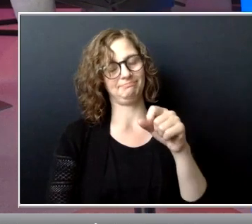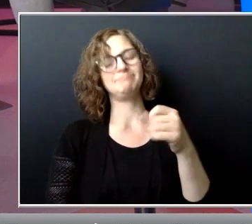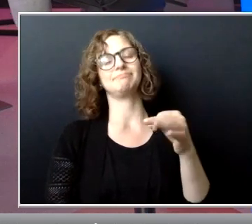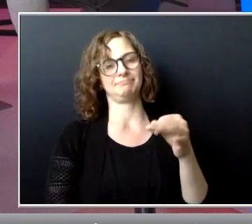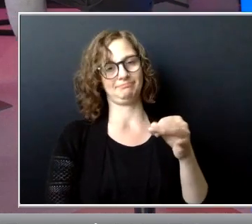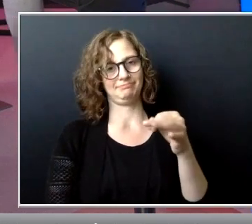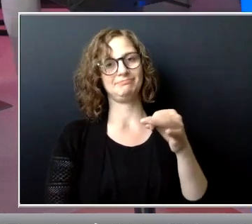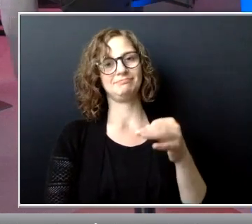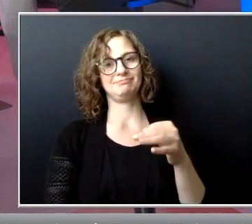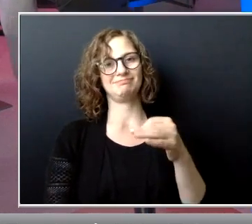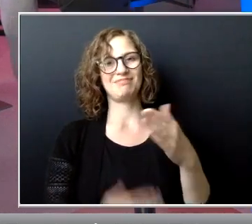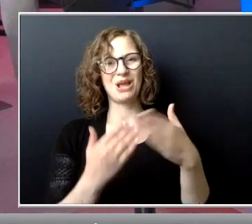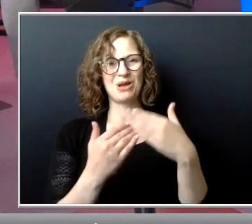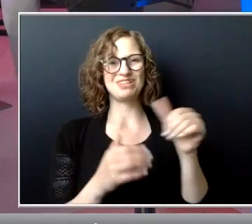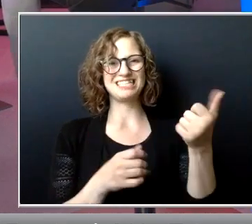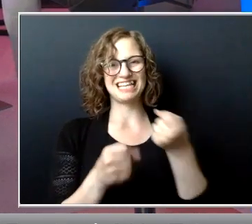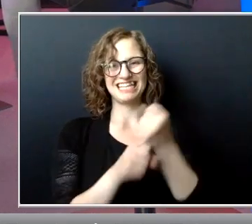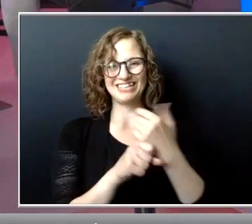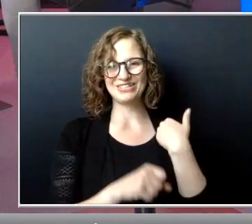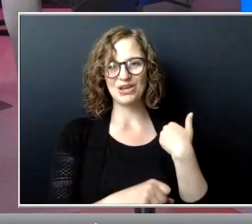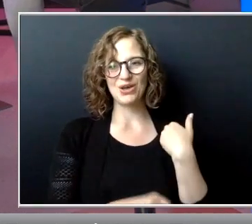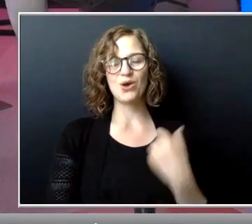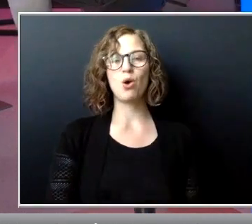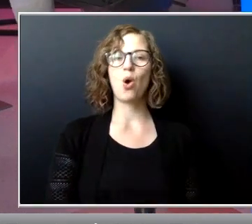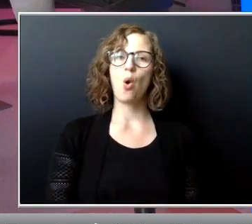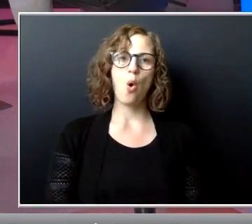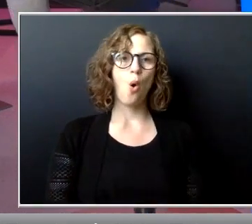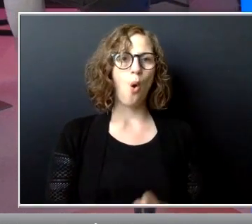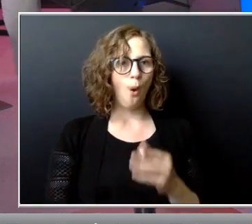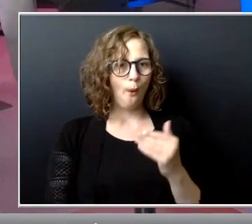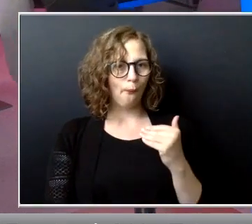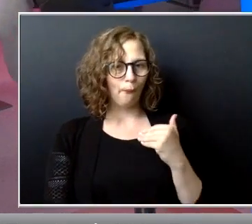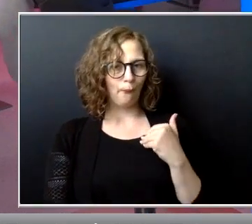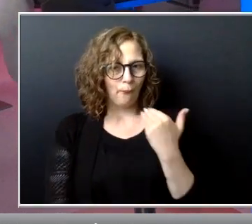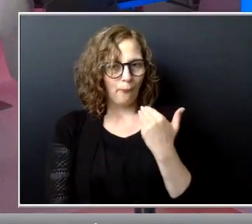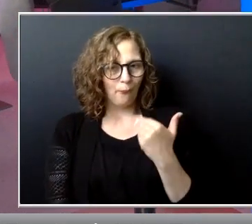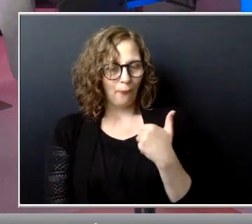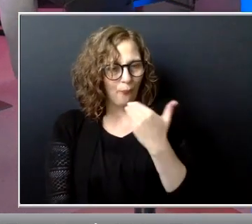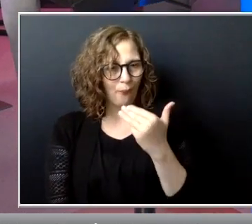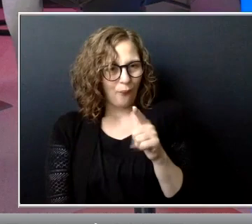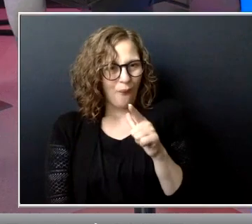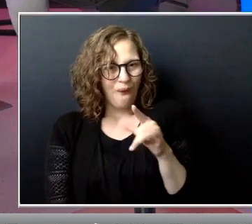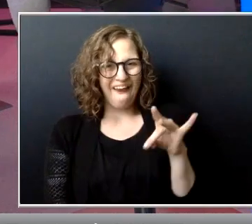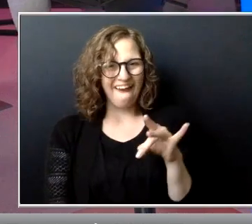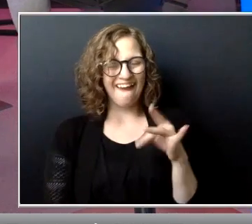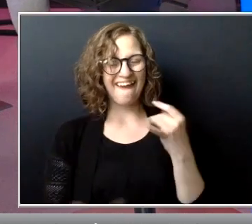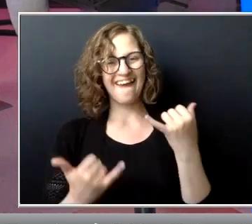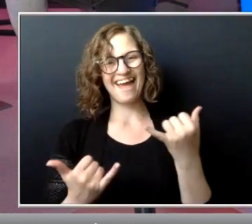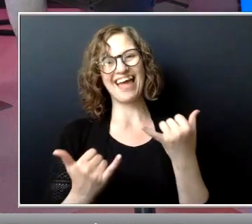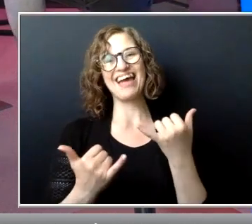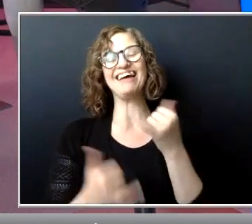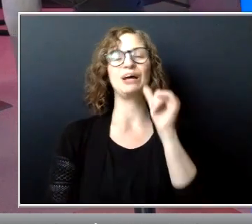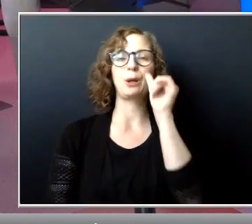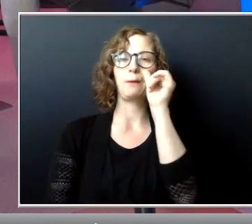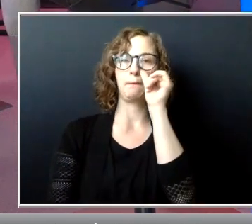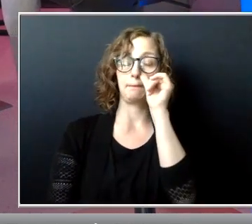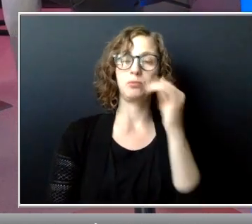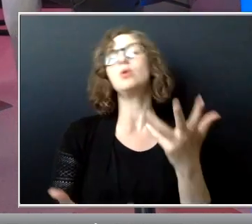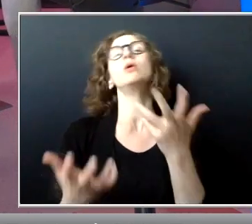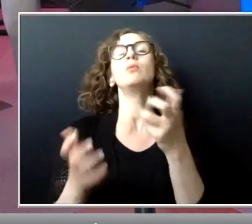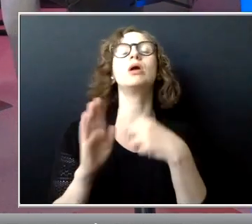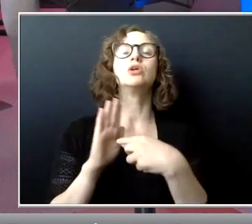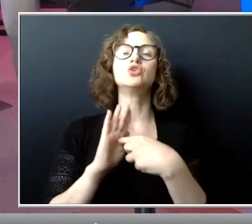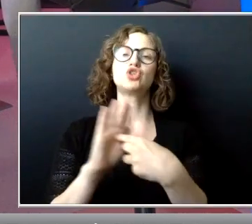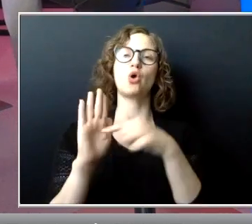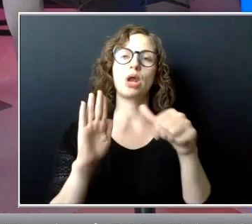years ago. Oh, you're the ripe old age of 28 now? Yep. We want to show another image, and it shows a variety